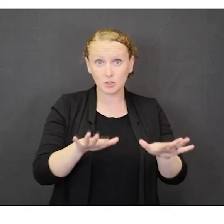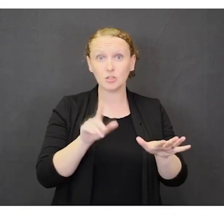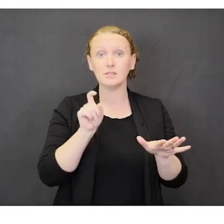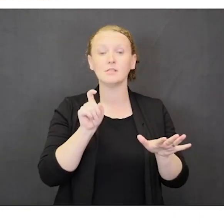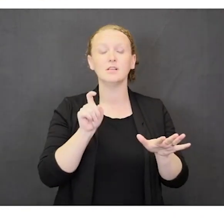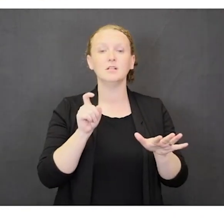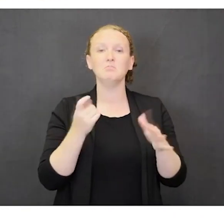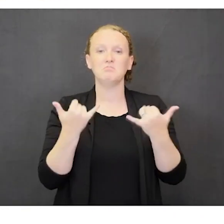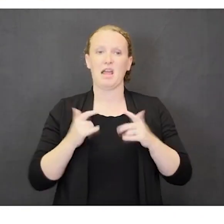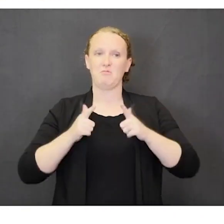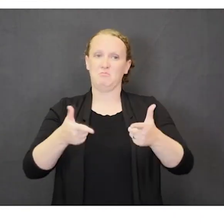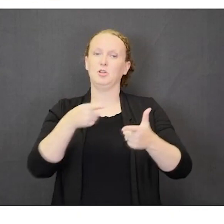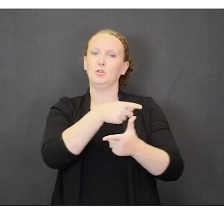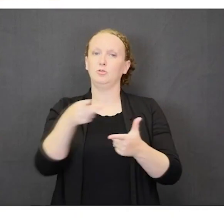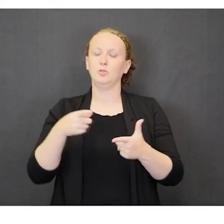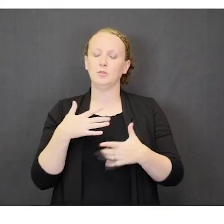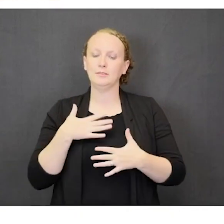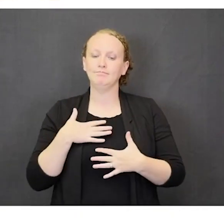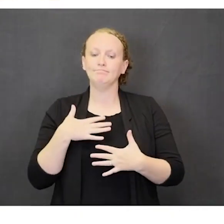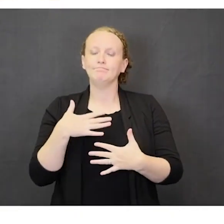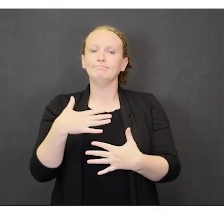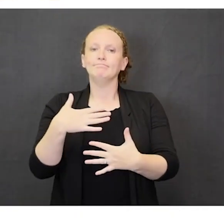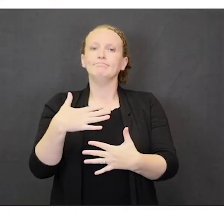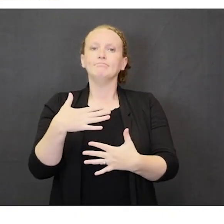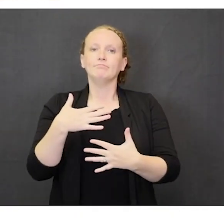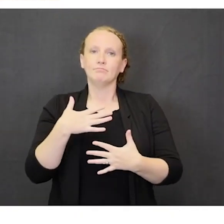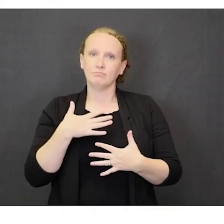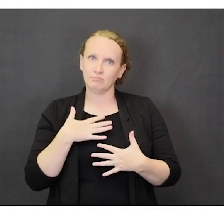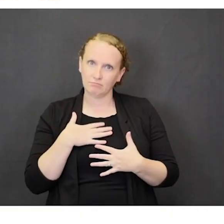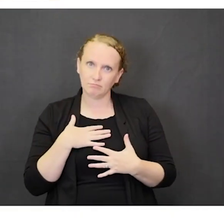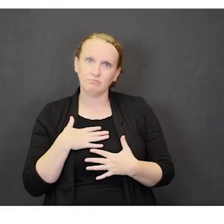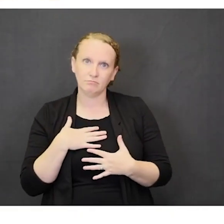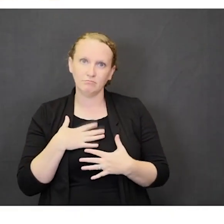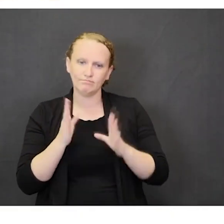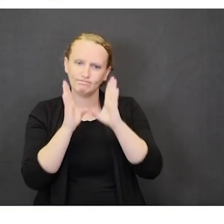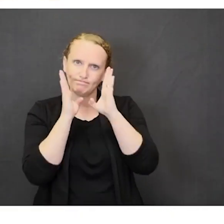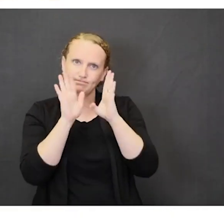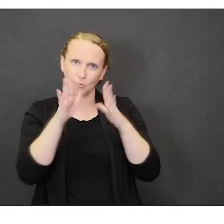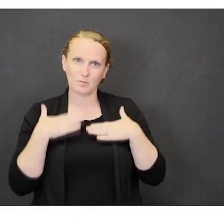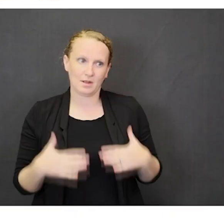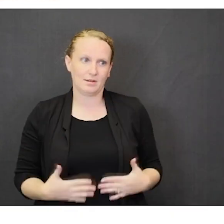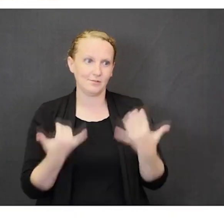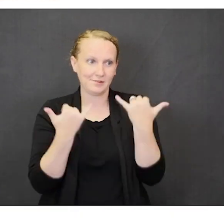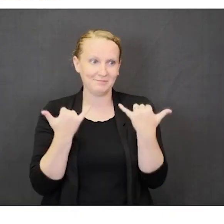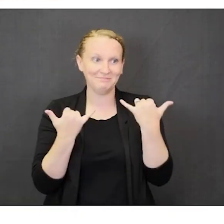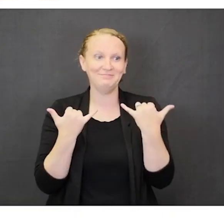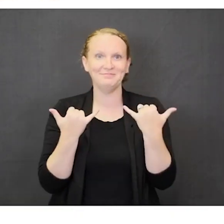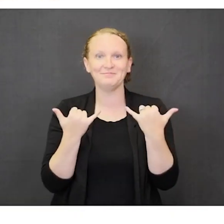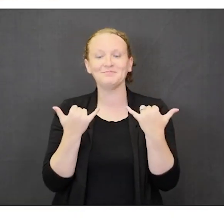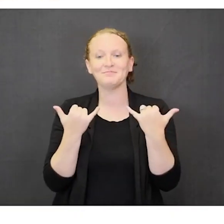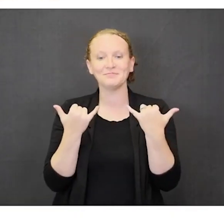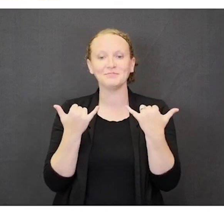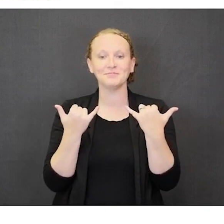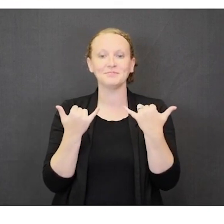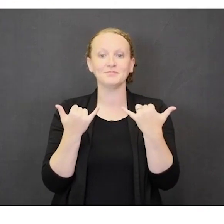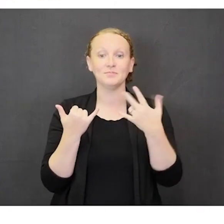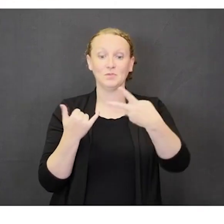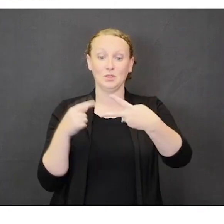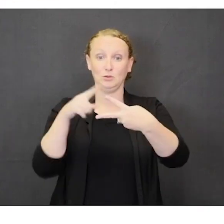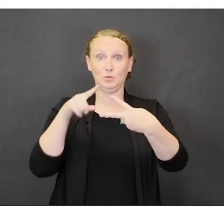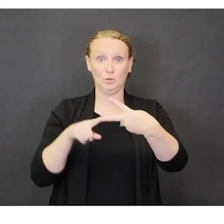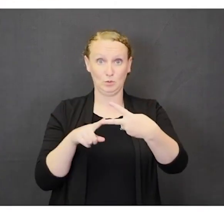give your body what your body needs right now. So there are two ways to work with this. One